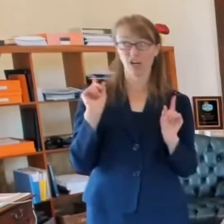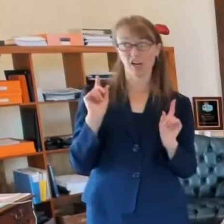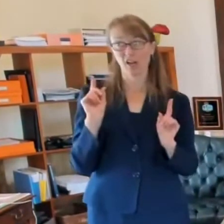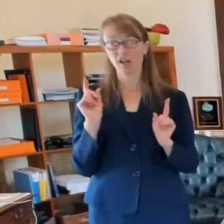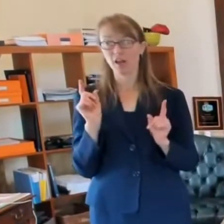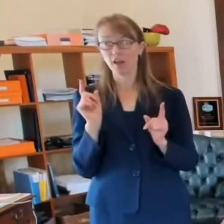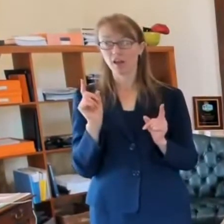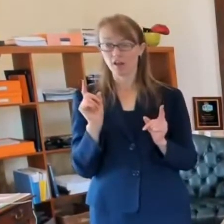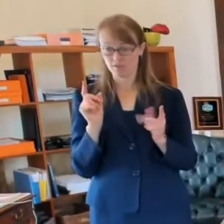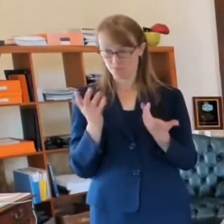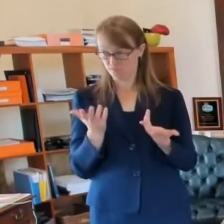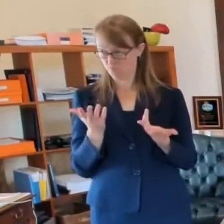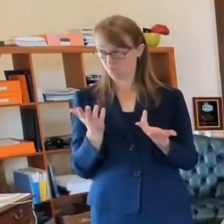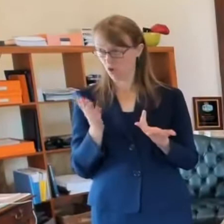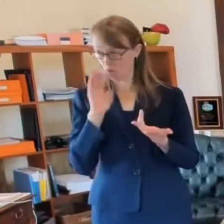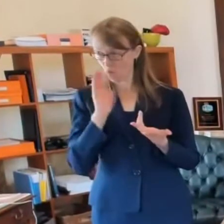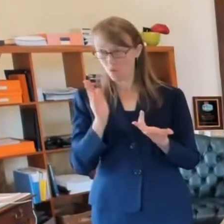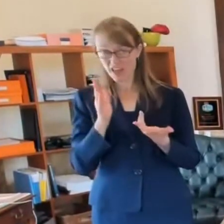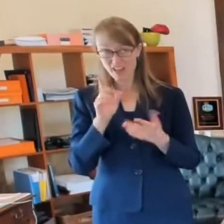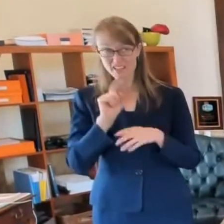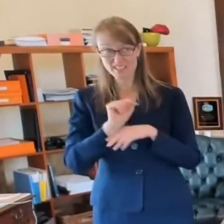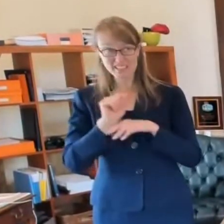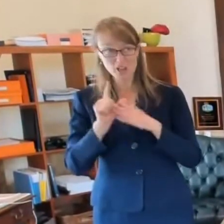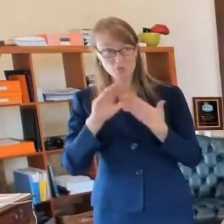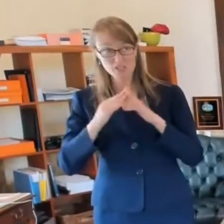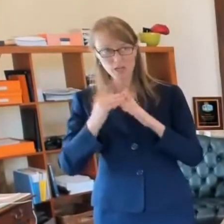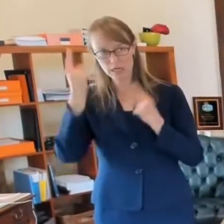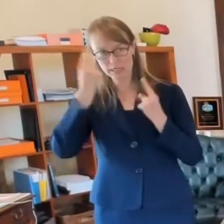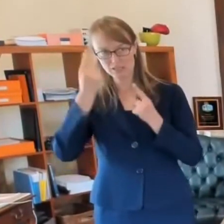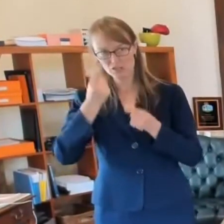mask? We might consider fines.